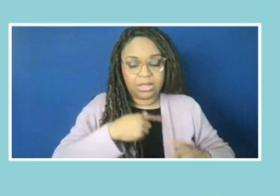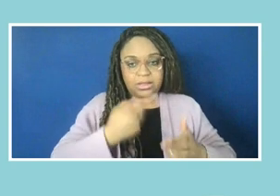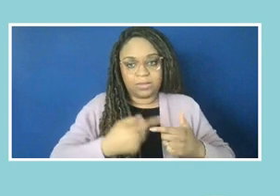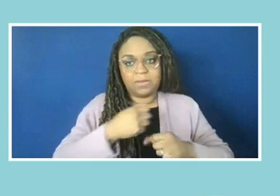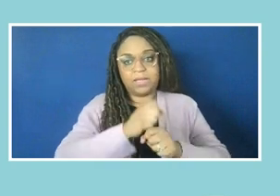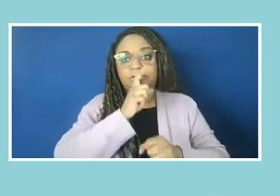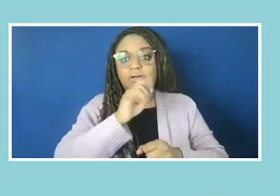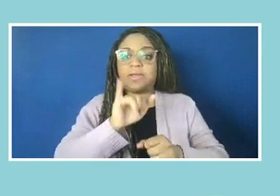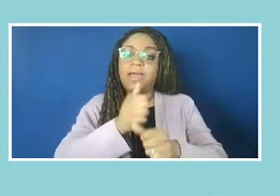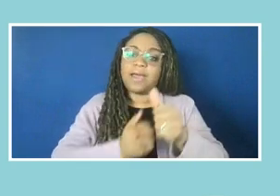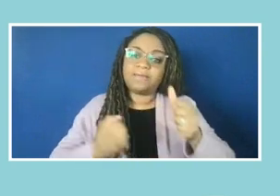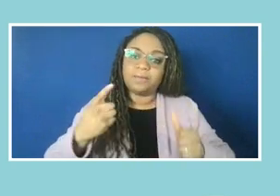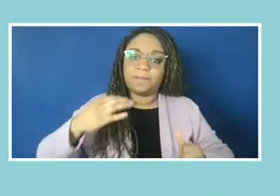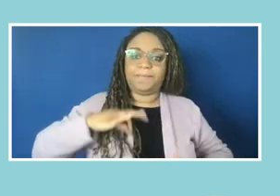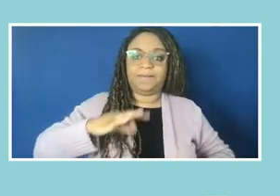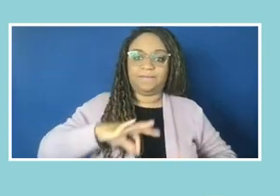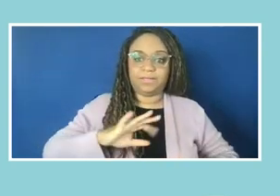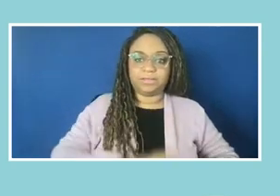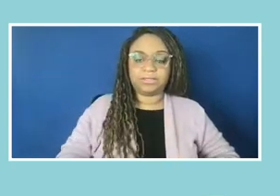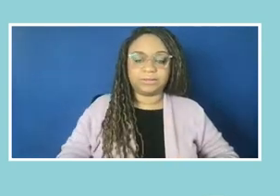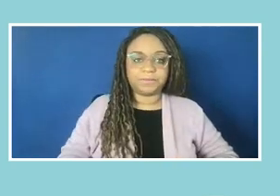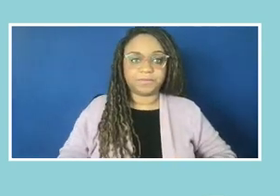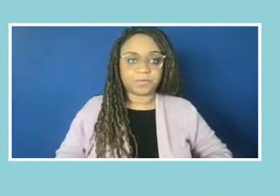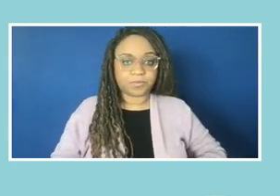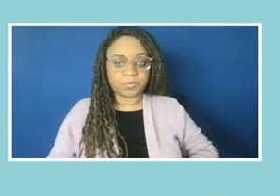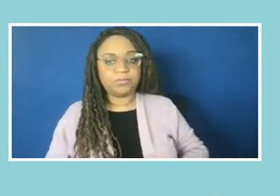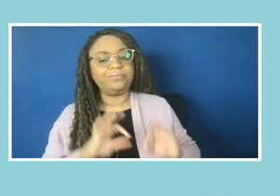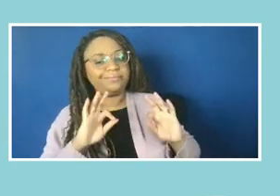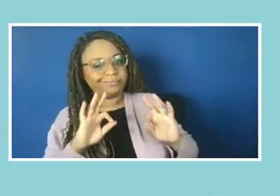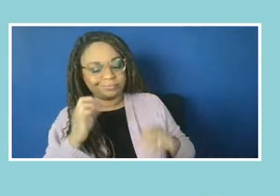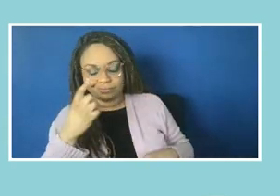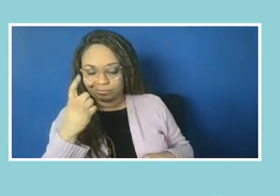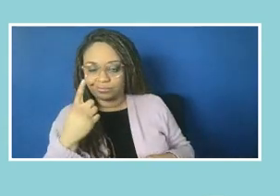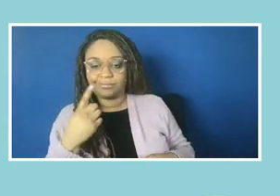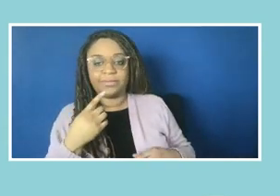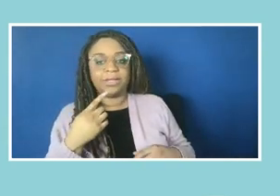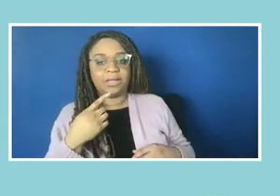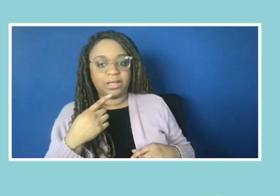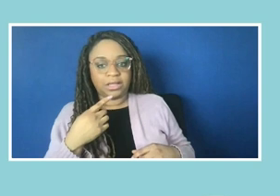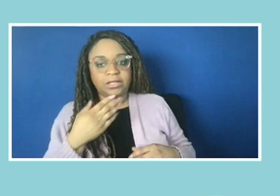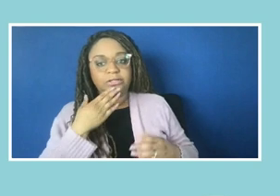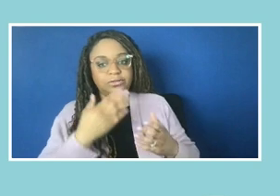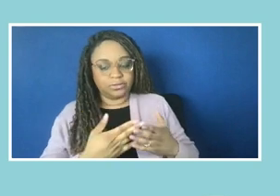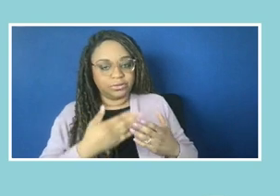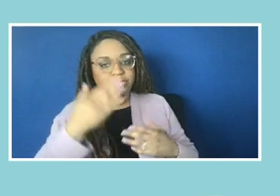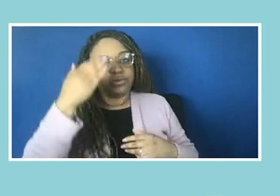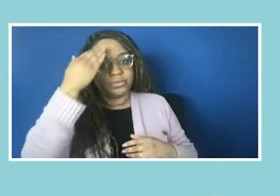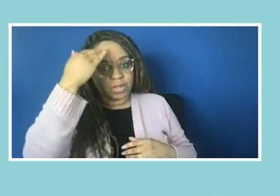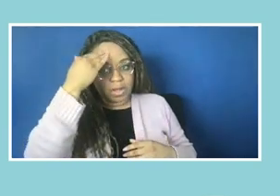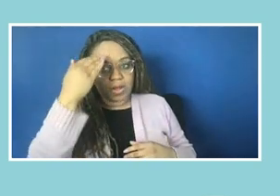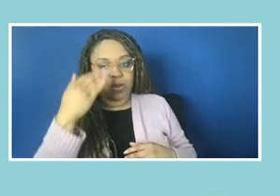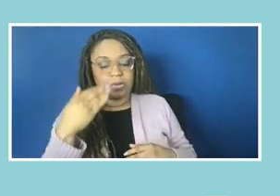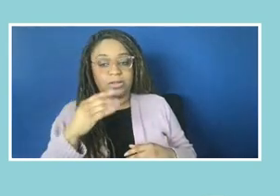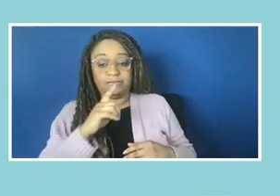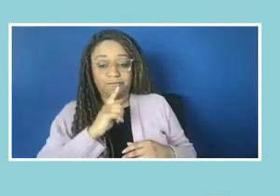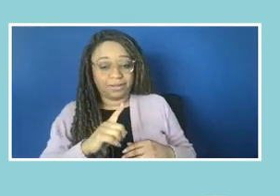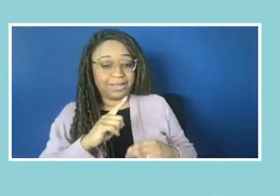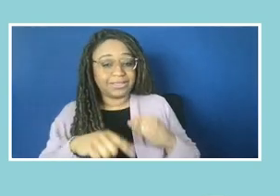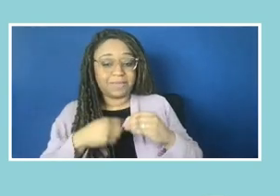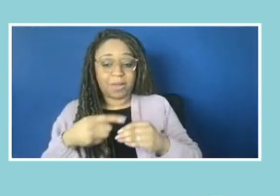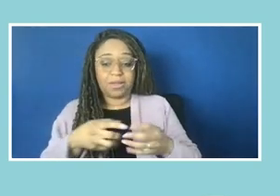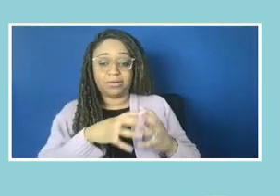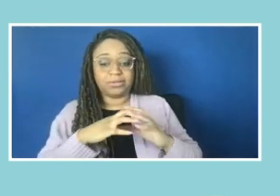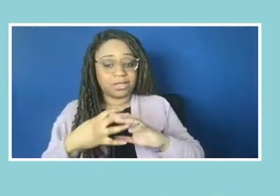really brings to mind just the importance of intersectionalism within our struggle. It's not just the fascists, it's not just the